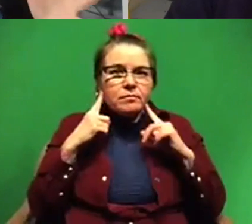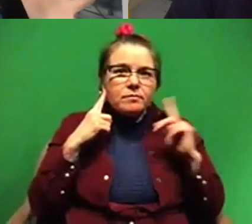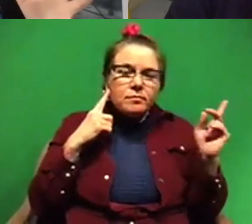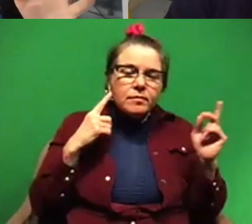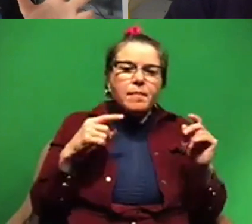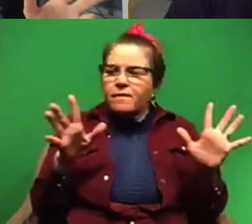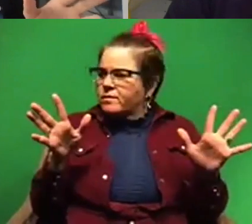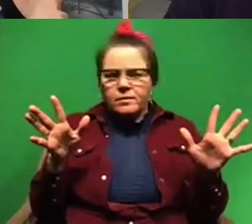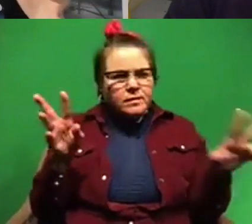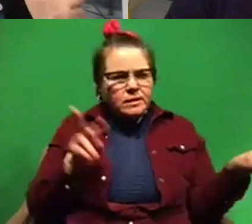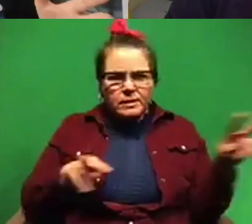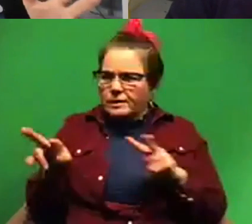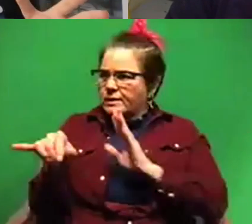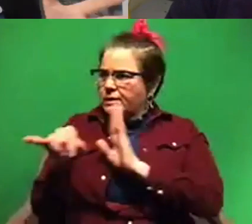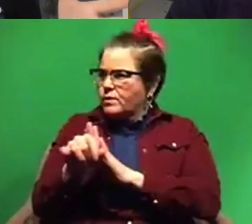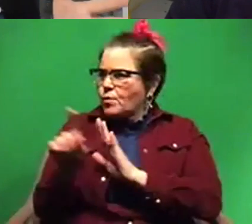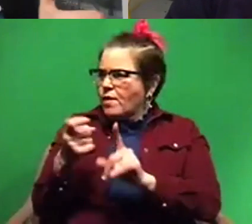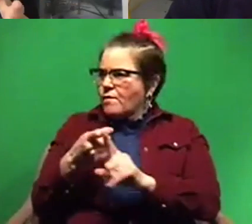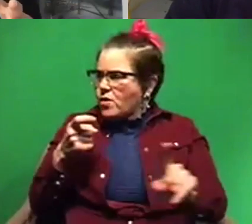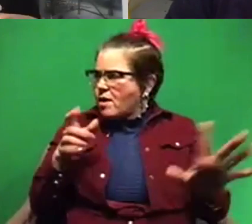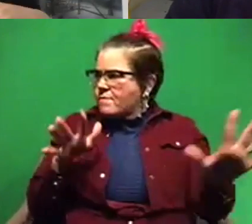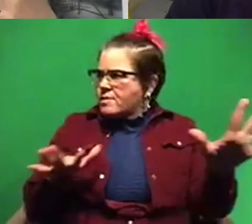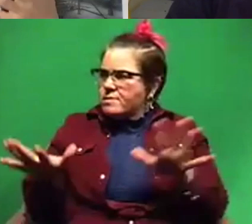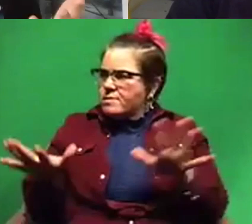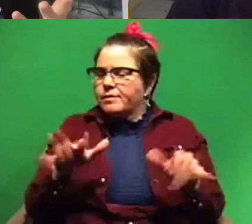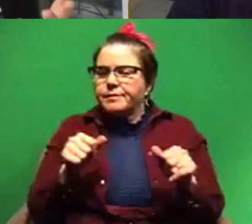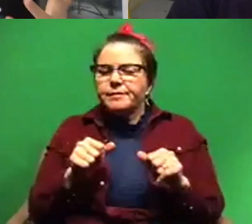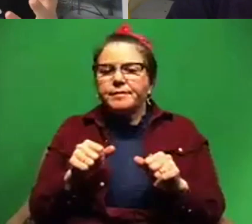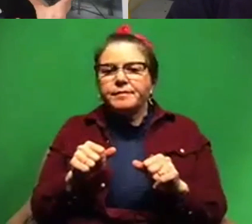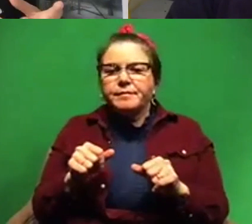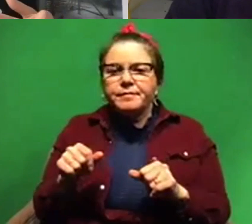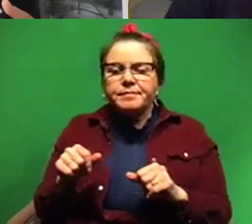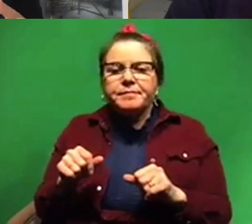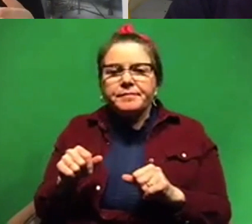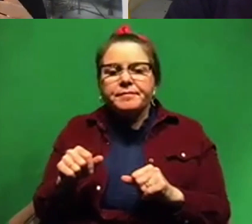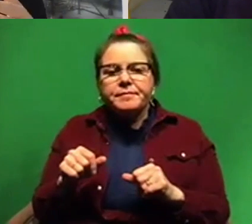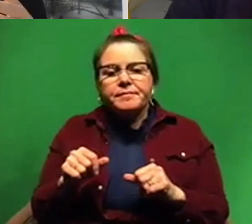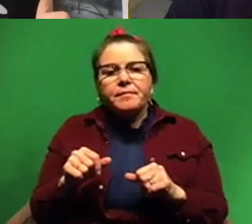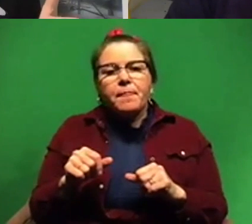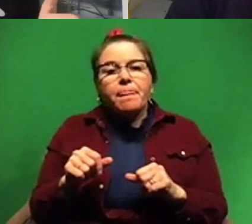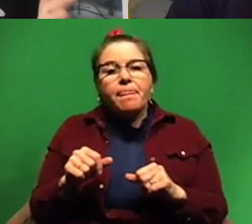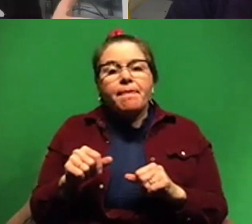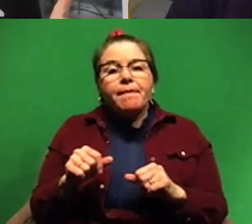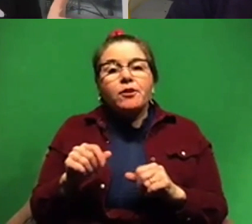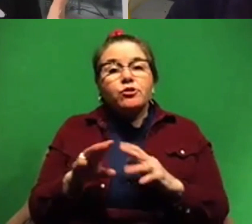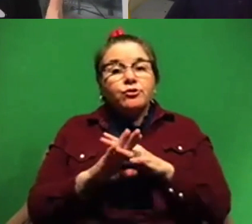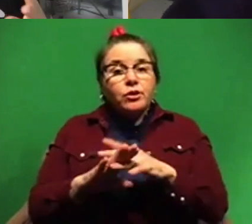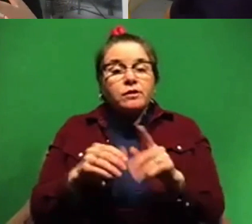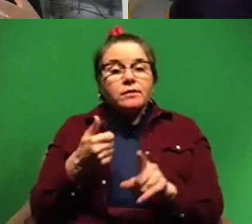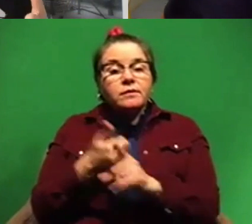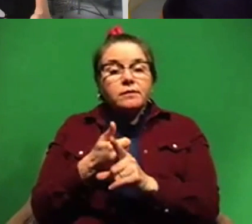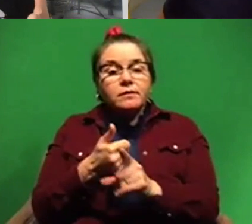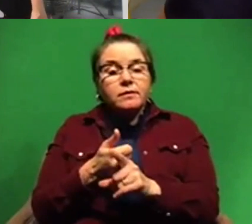look around you and get your bearings of where that sound is coming from. But sharks